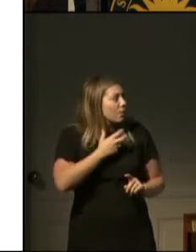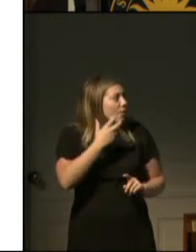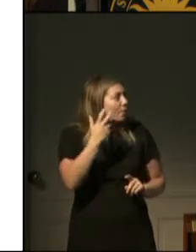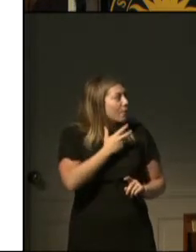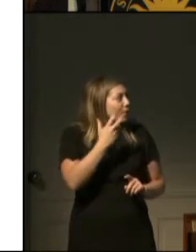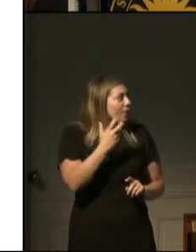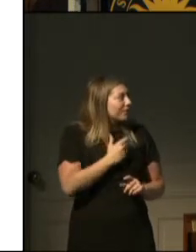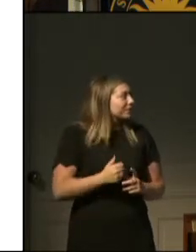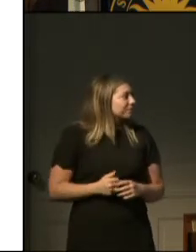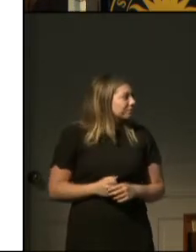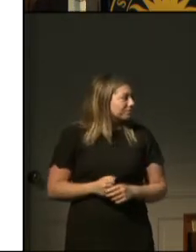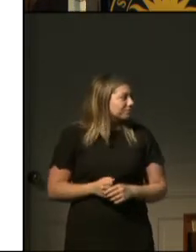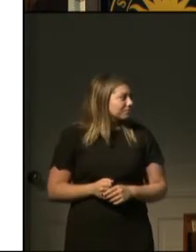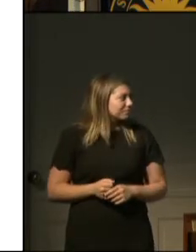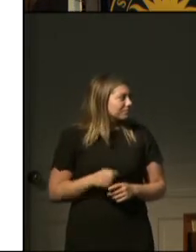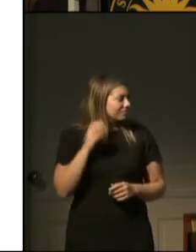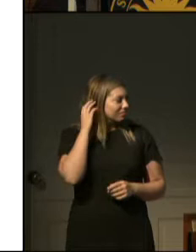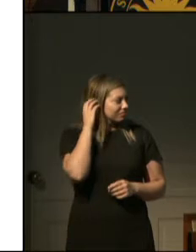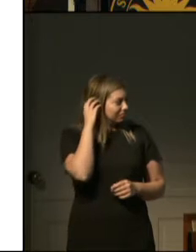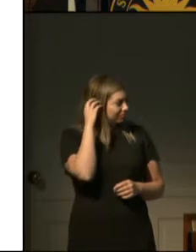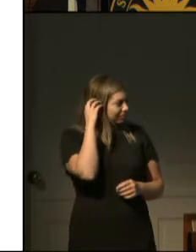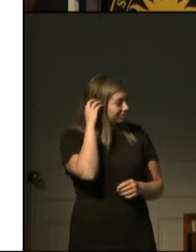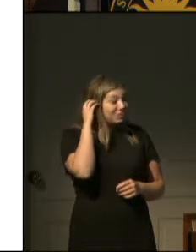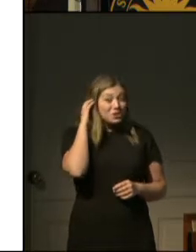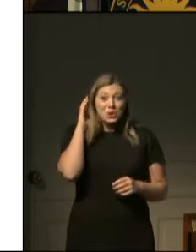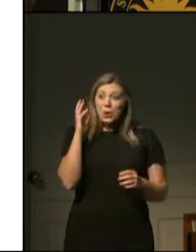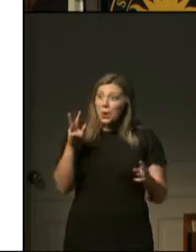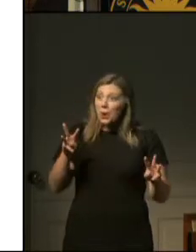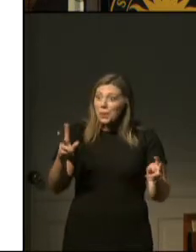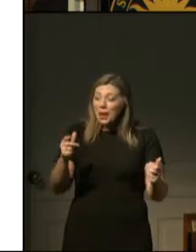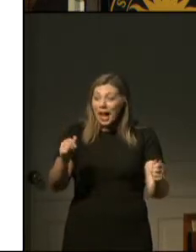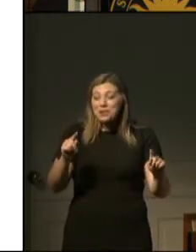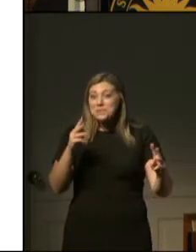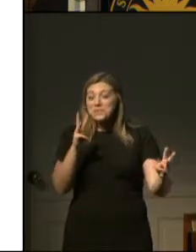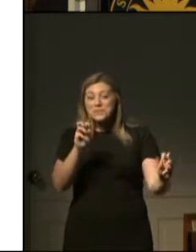Warm water bleaches coral. The warm water bleaches